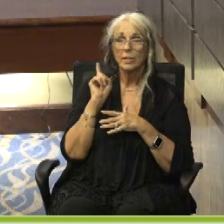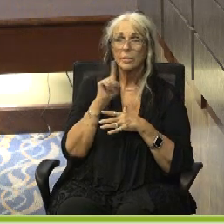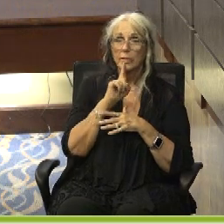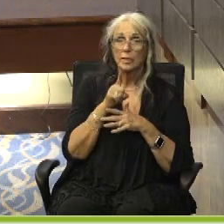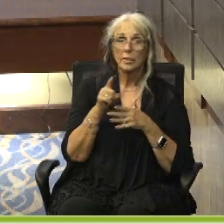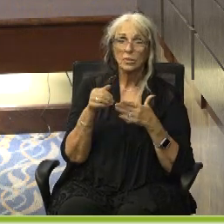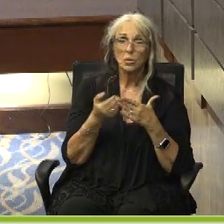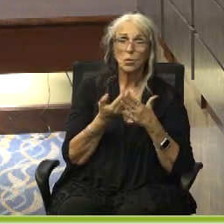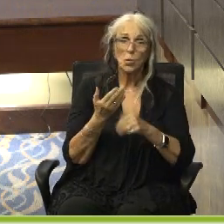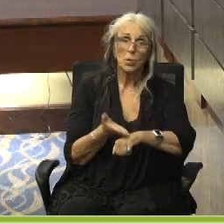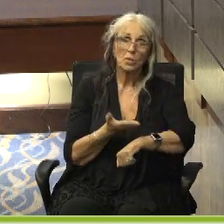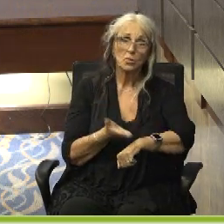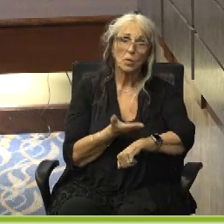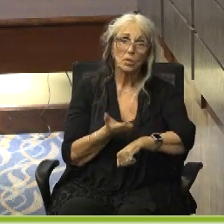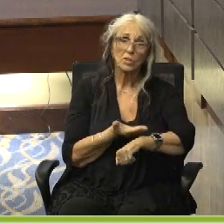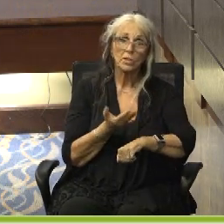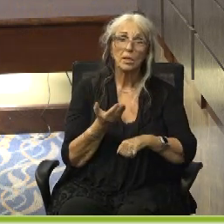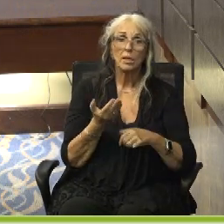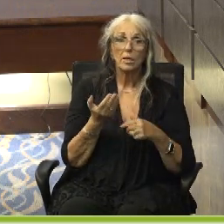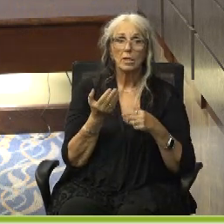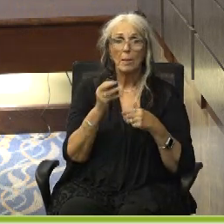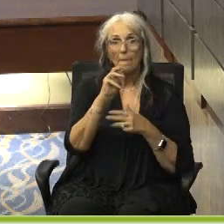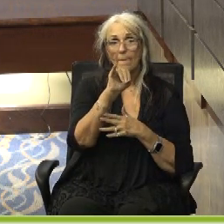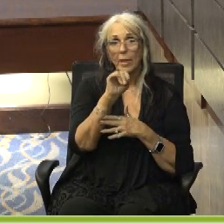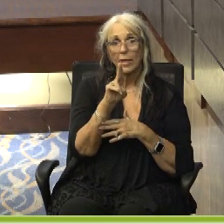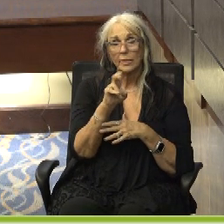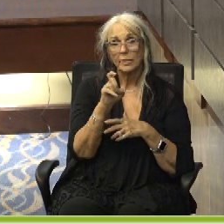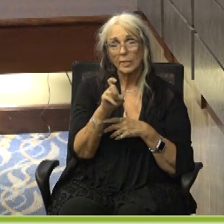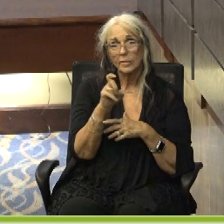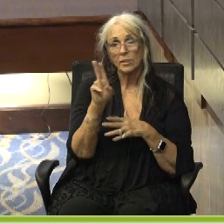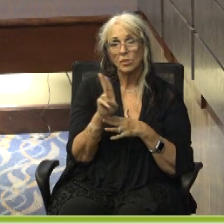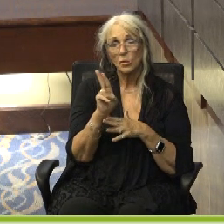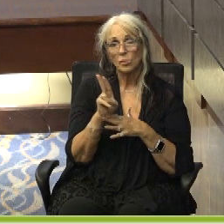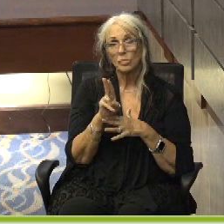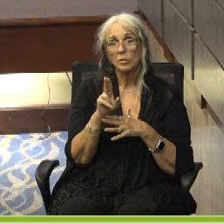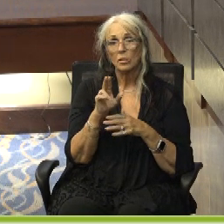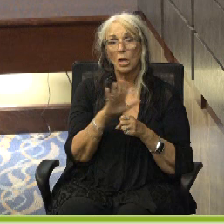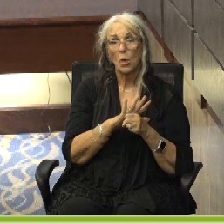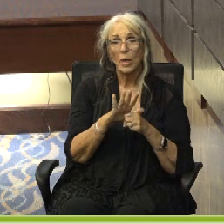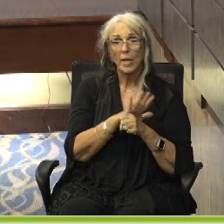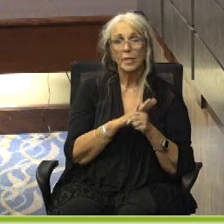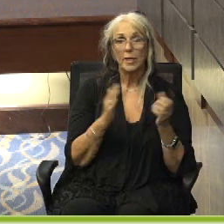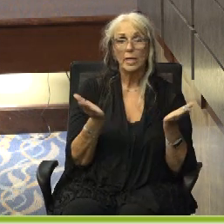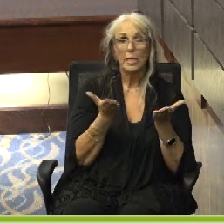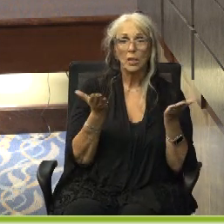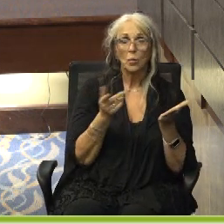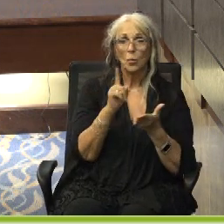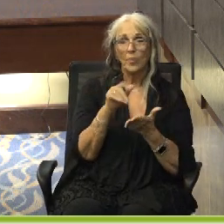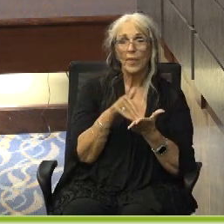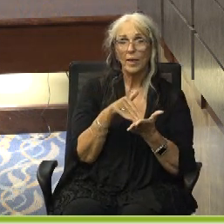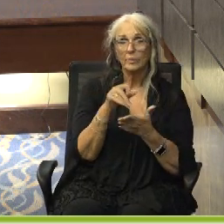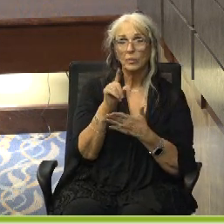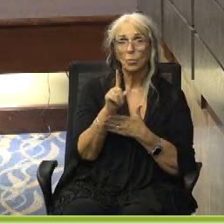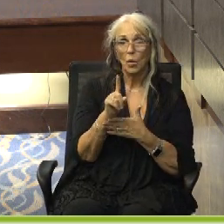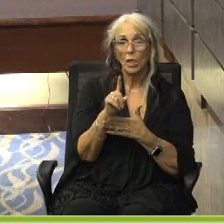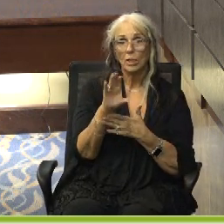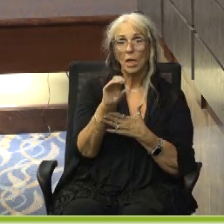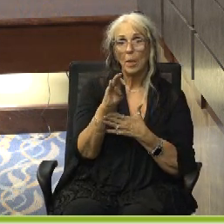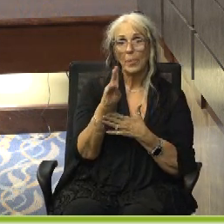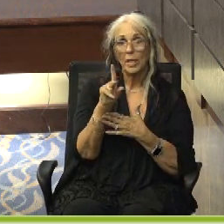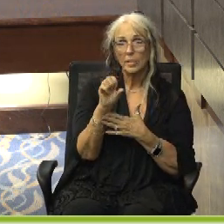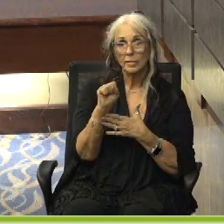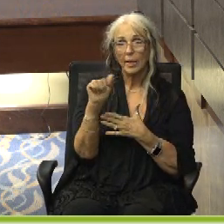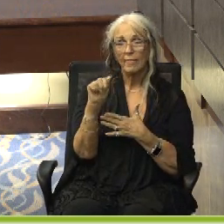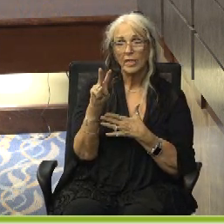new construction project, which is a mixed-use building. It is located right here at 1001 Columbus Avenue, so it's right